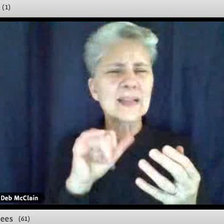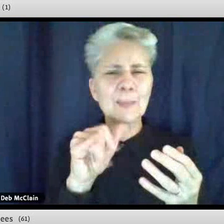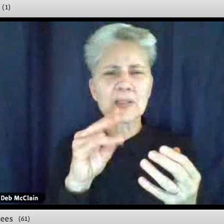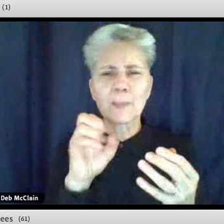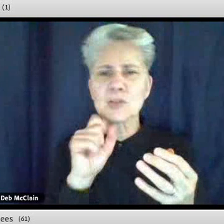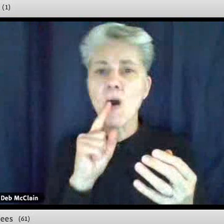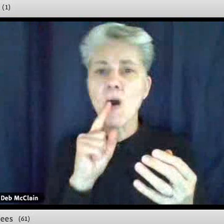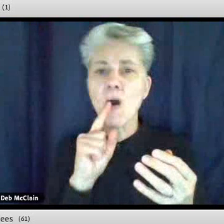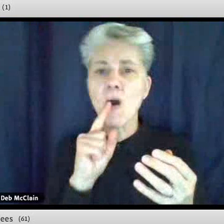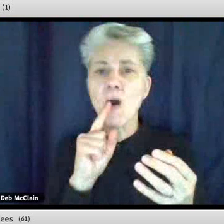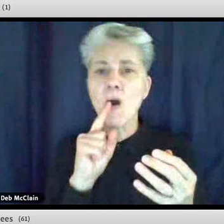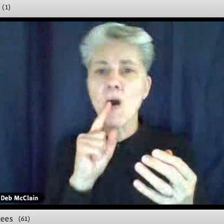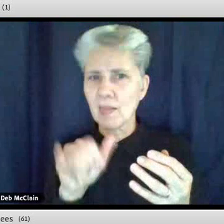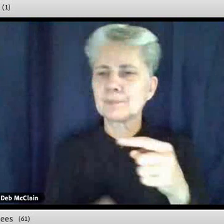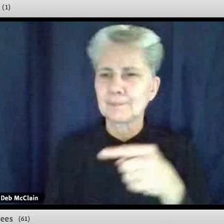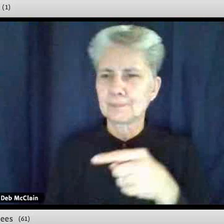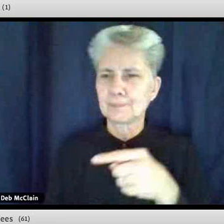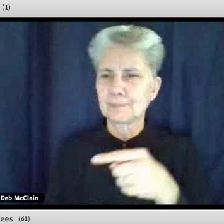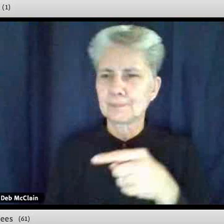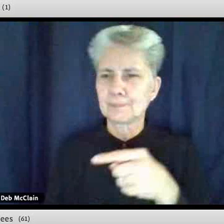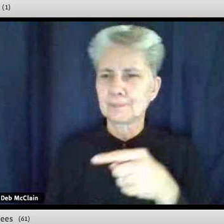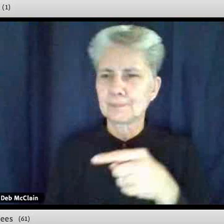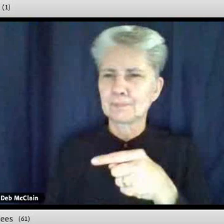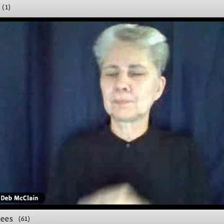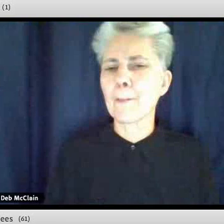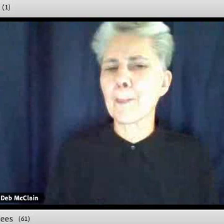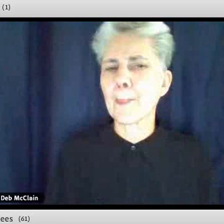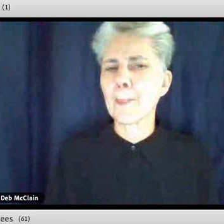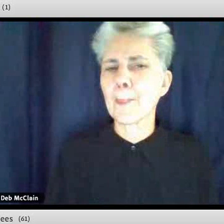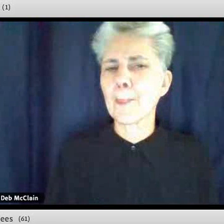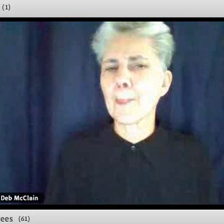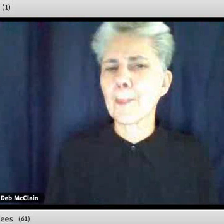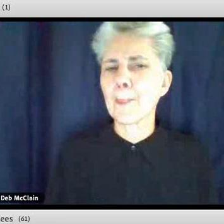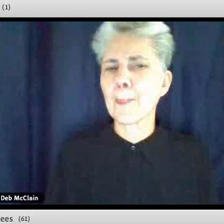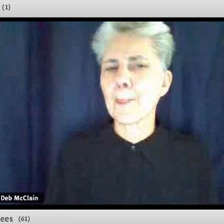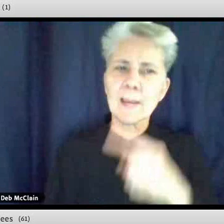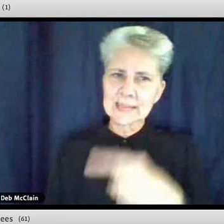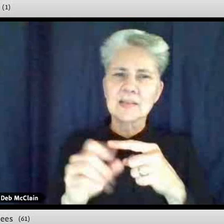course. We've talked about that. And then knowing what the symptoms are.